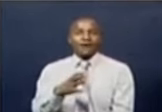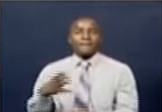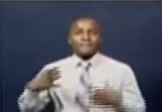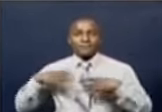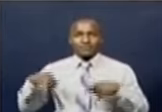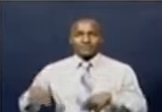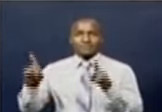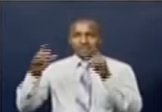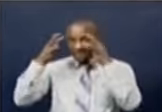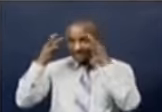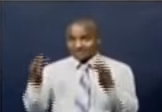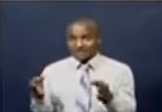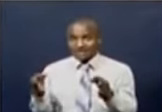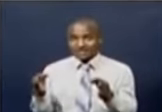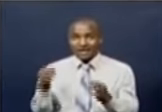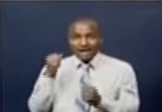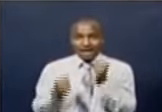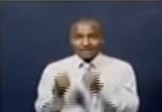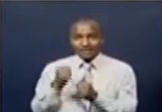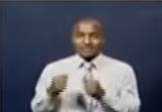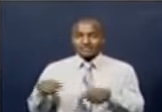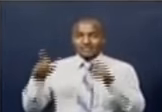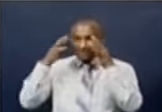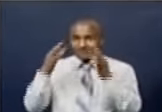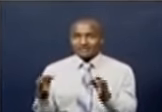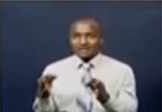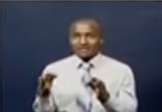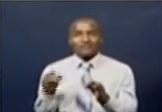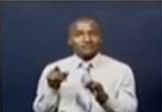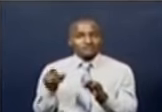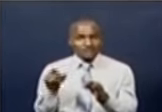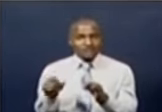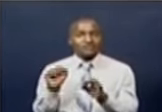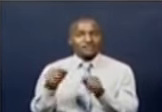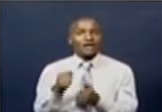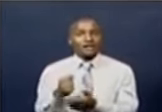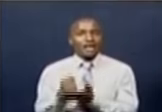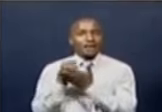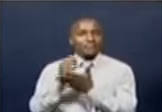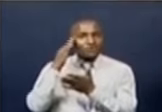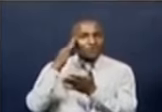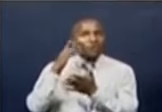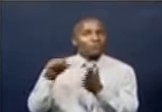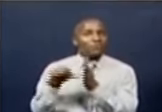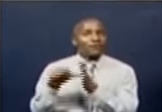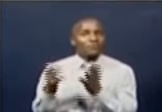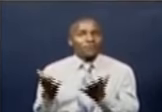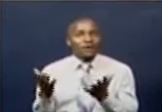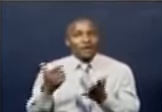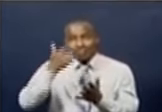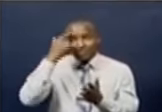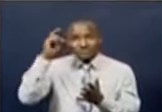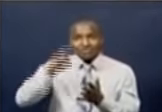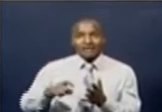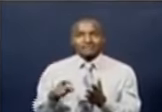people, yes, to the athletes or sportsmen in this country, so that we lead and know what is the problem, because we need to wipe